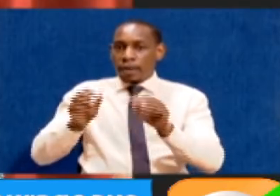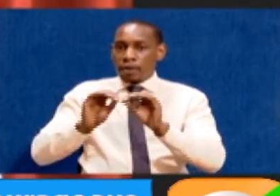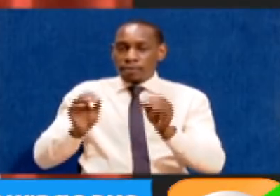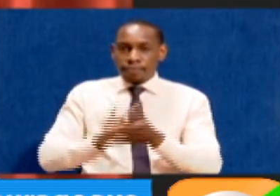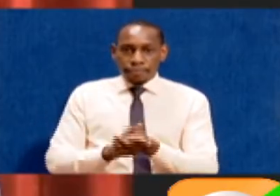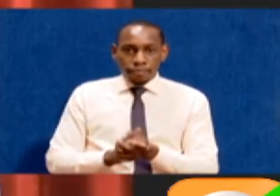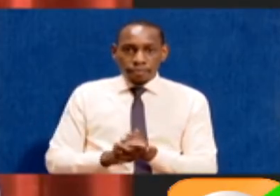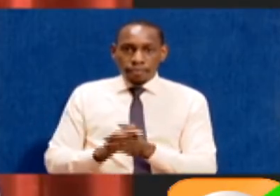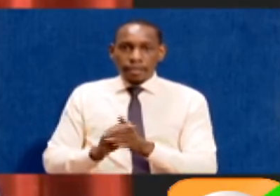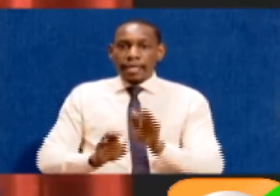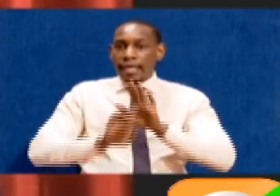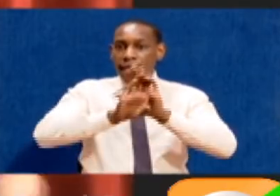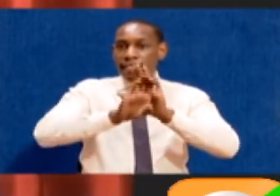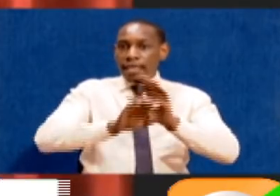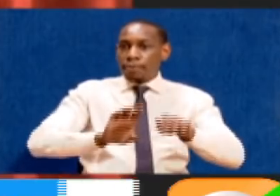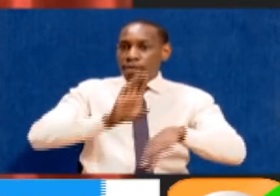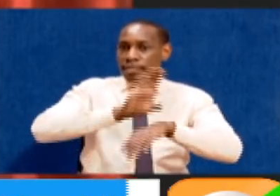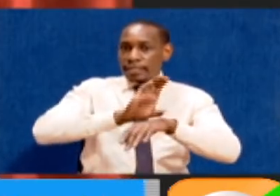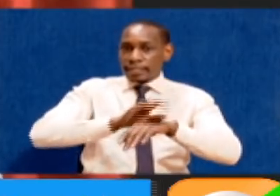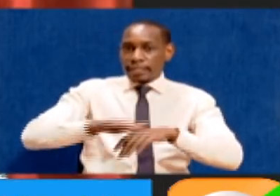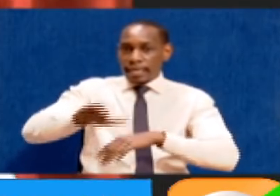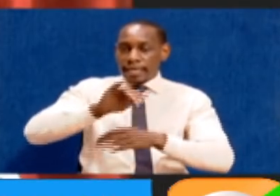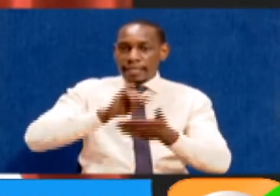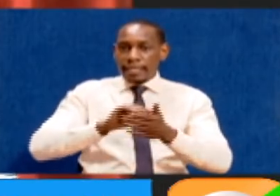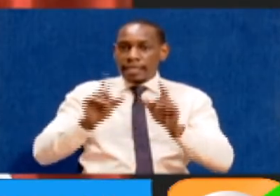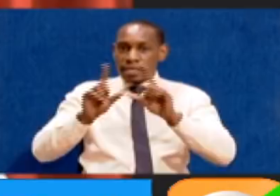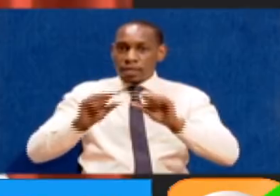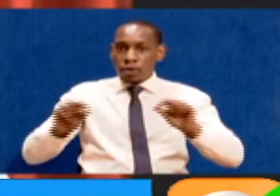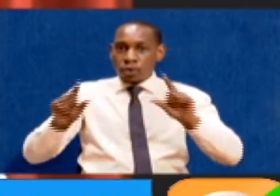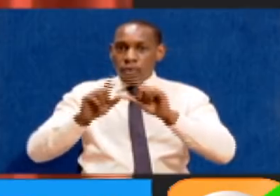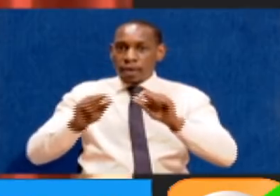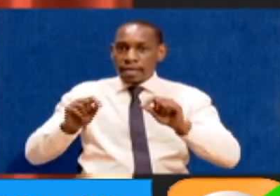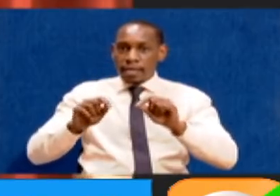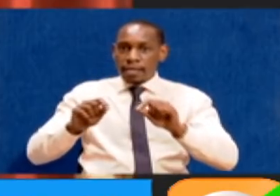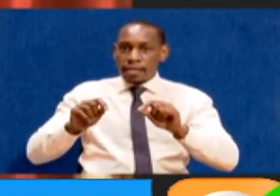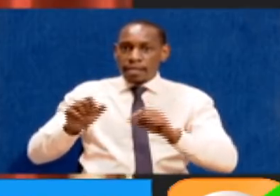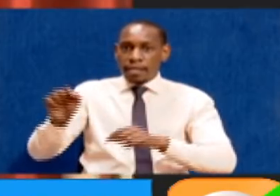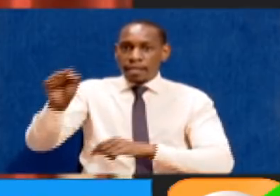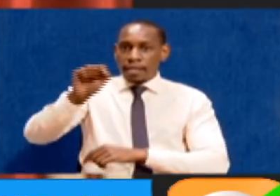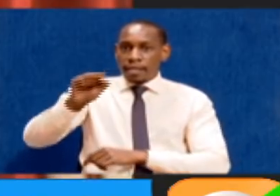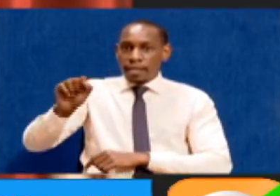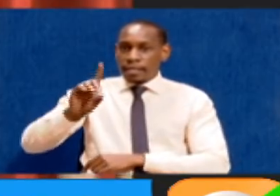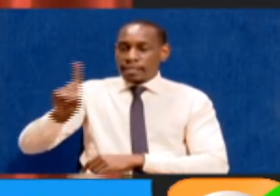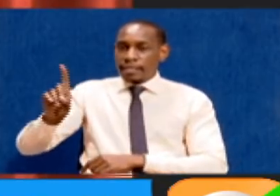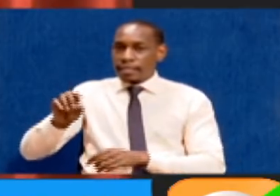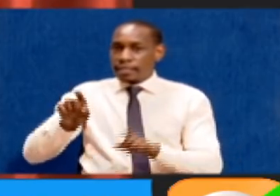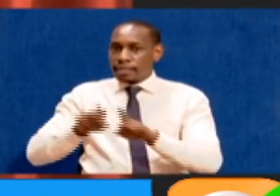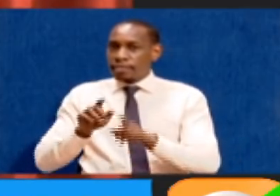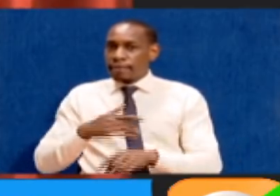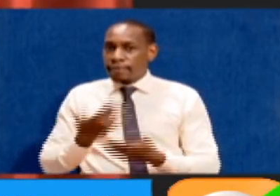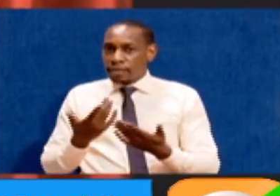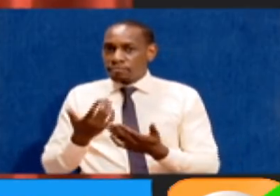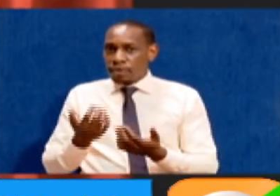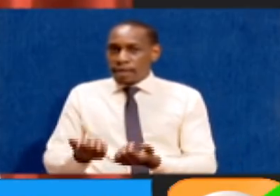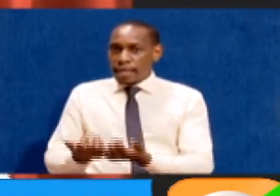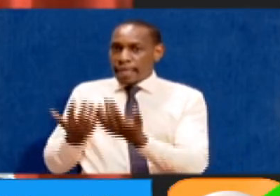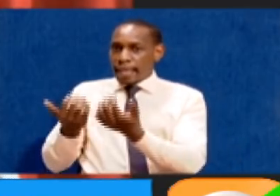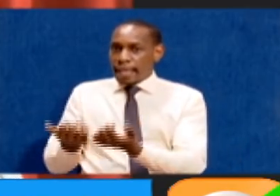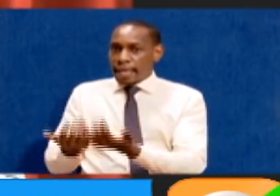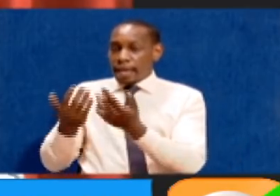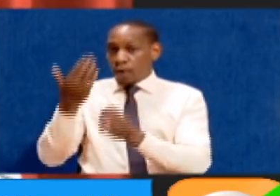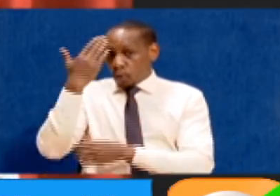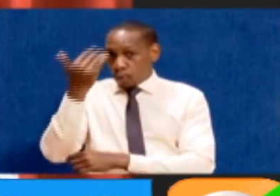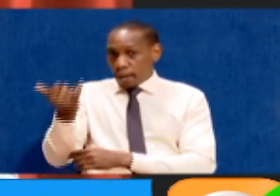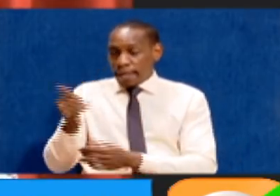example, There are churches there are places where if you mention the seed, you will be seen as if you have come from hell. But you